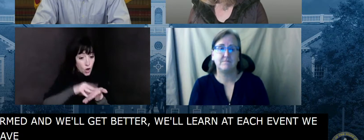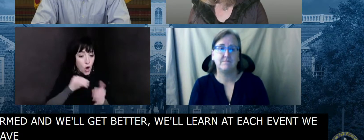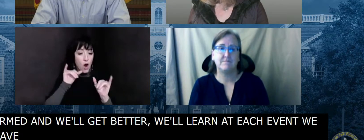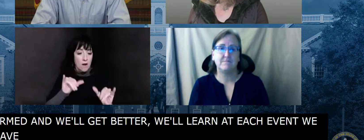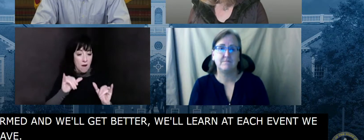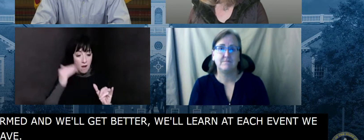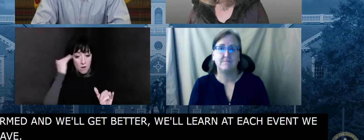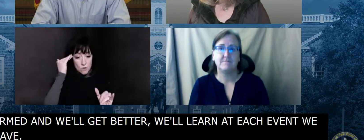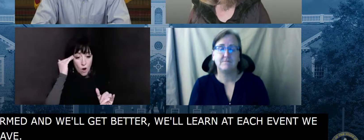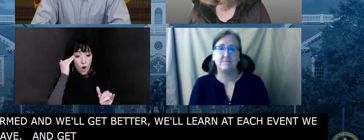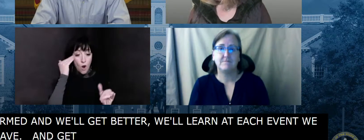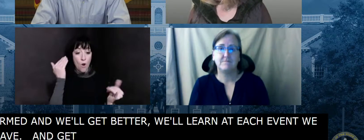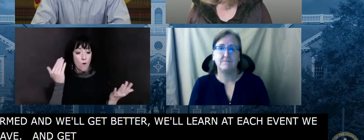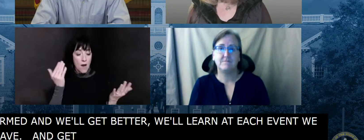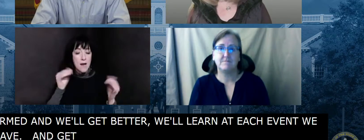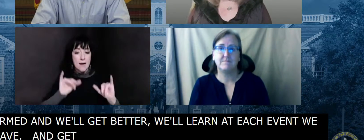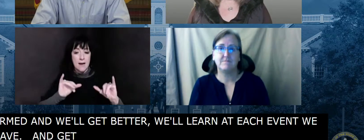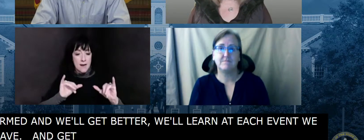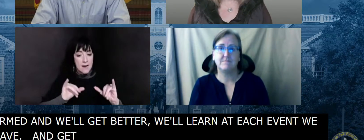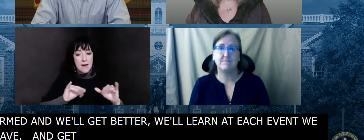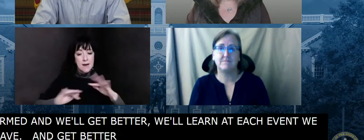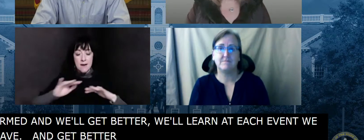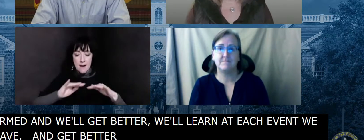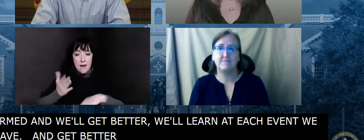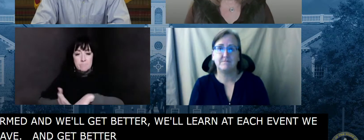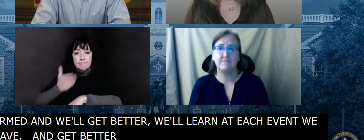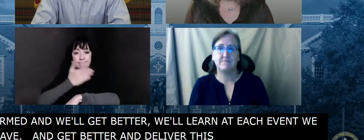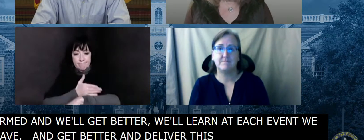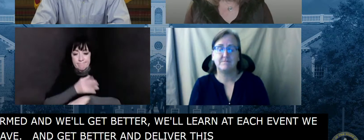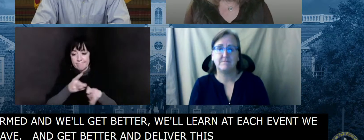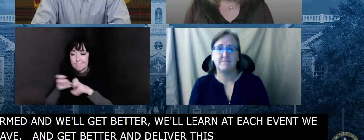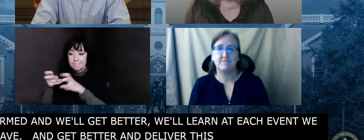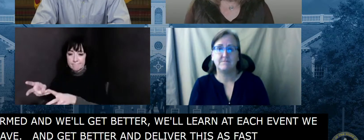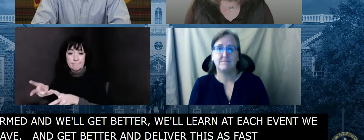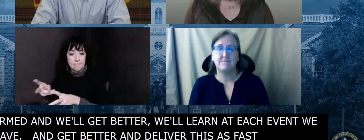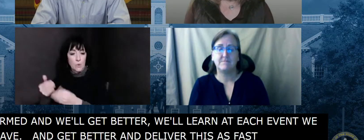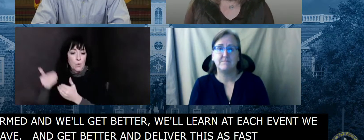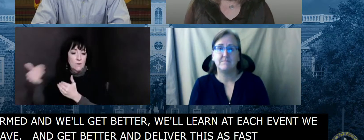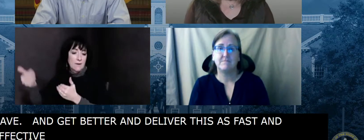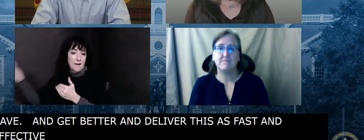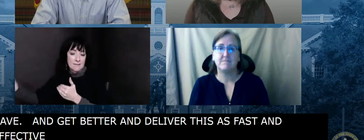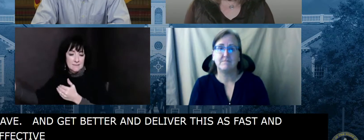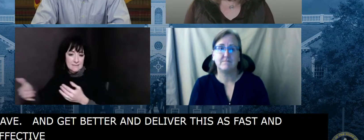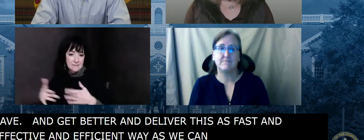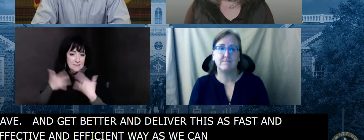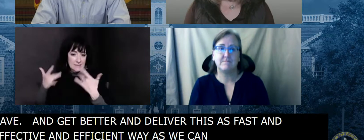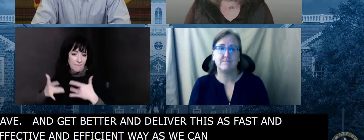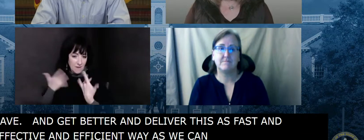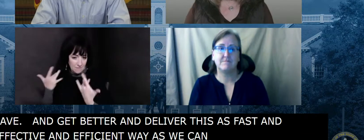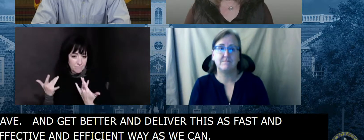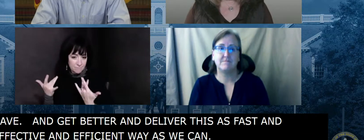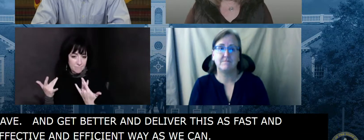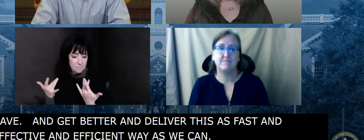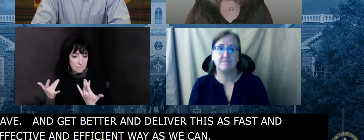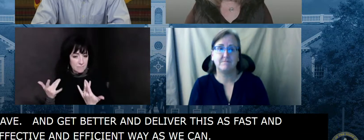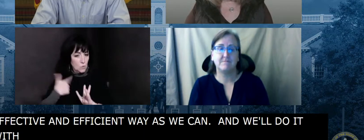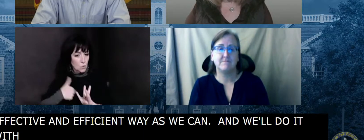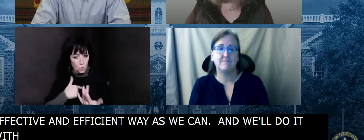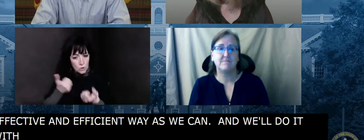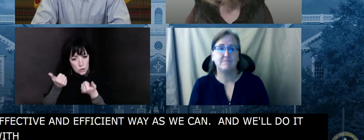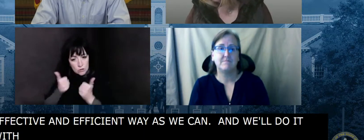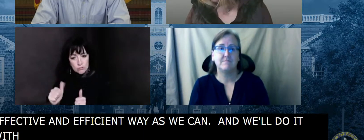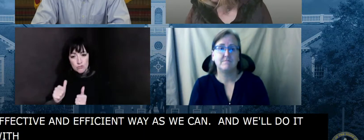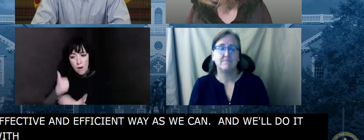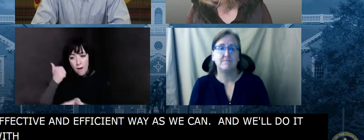deliver this in as a fast and as effective and efficient way as we can. and we'll do it with as much hand holding as